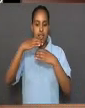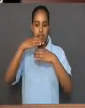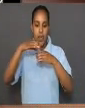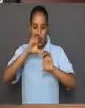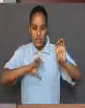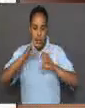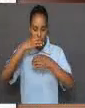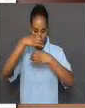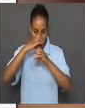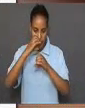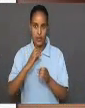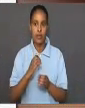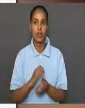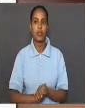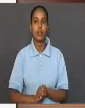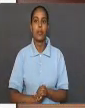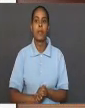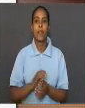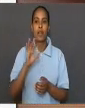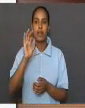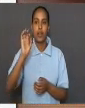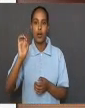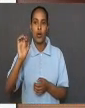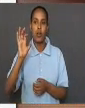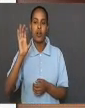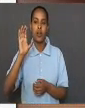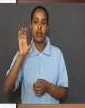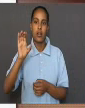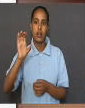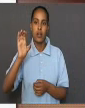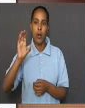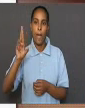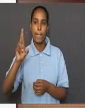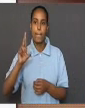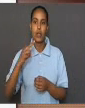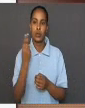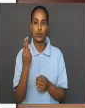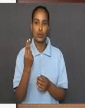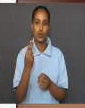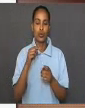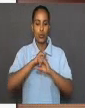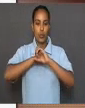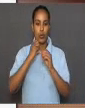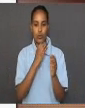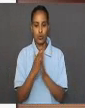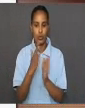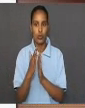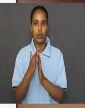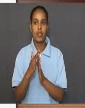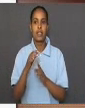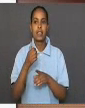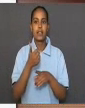labs. Ferrochrome, which we already discussed, is used to produce